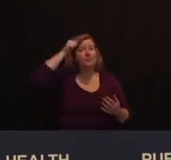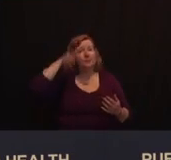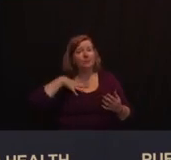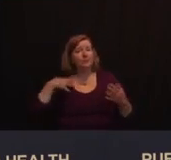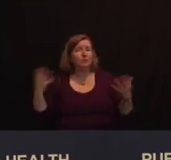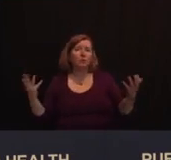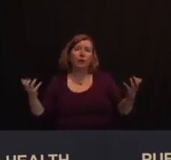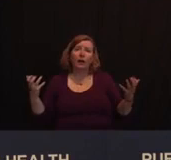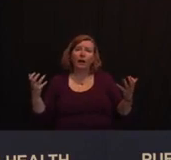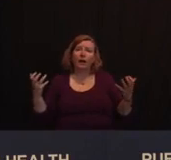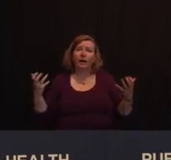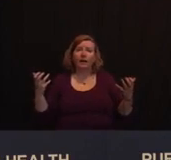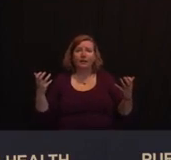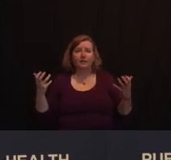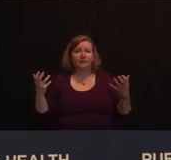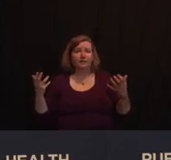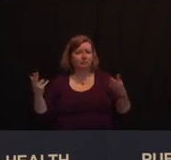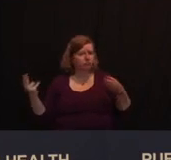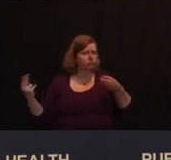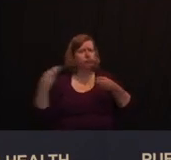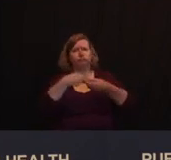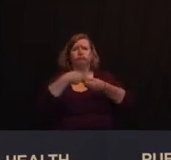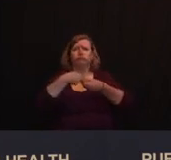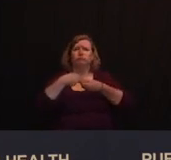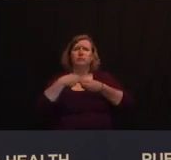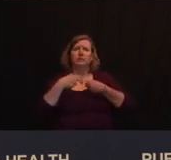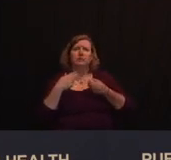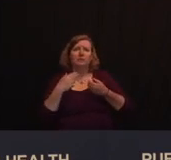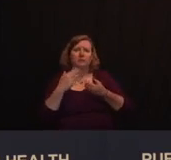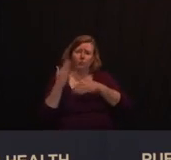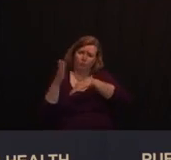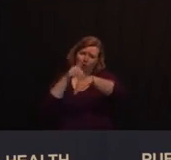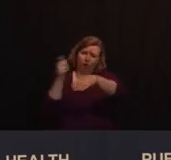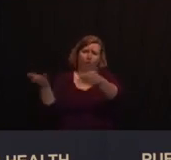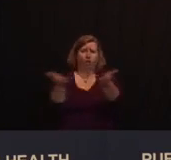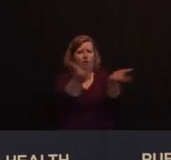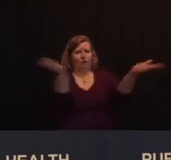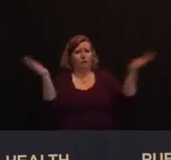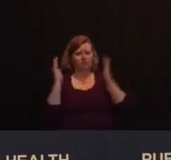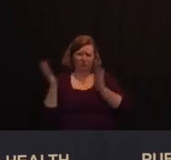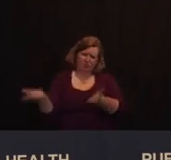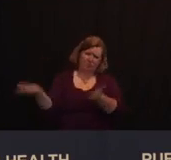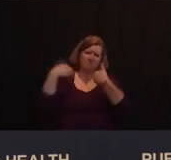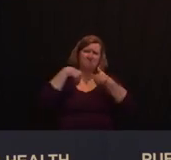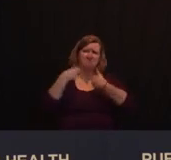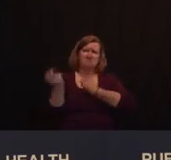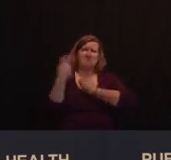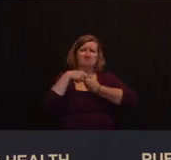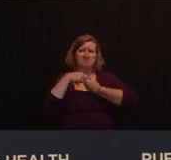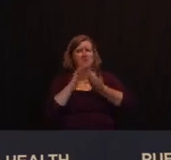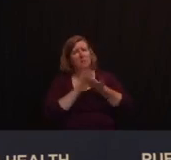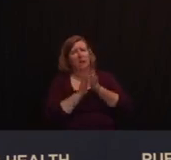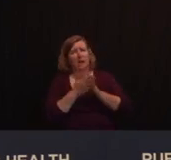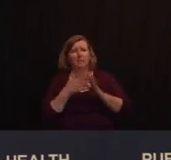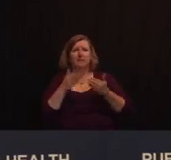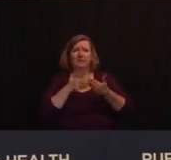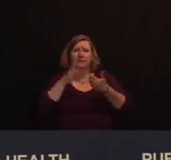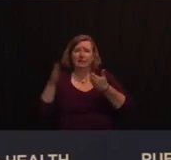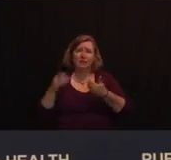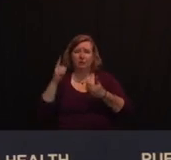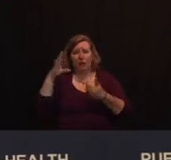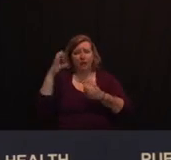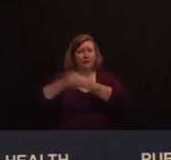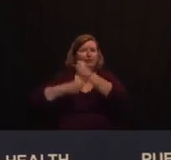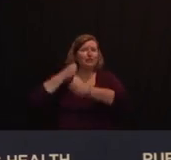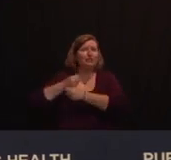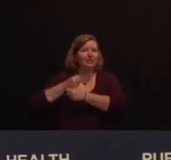step up and join us in this call to action and be part of the next century of service. So thank you for that as well, Governor.